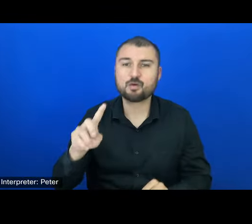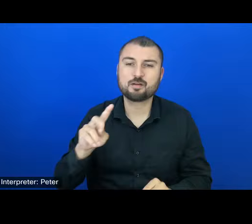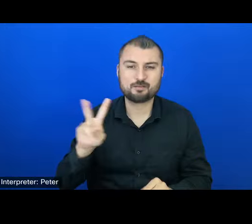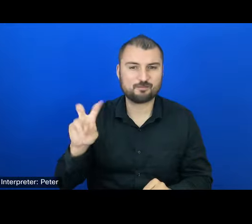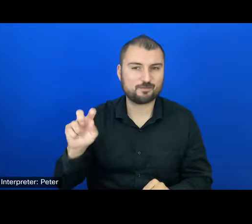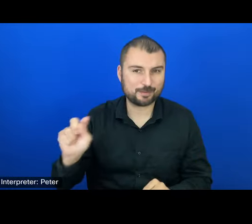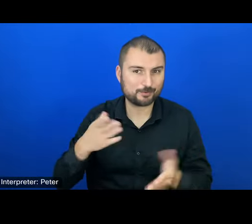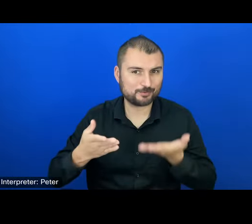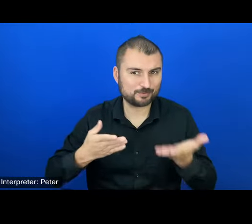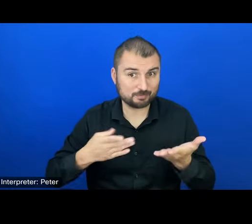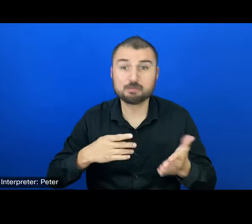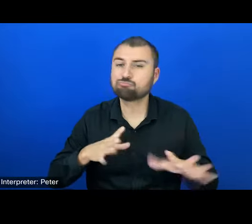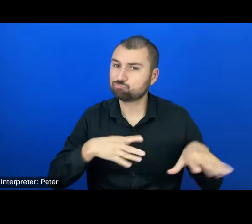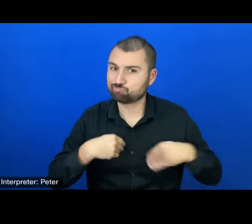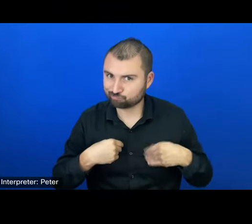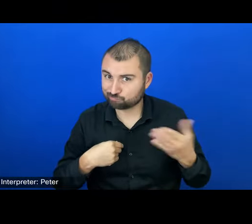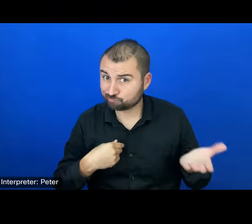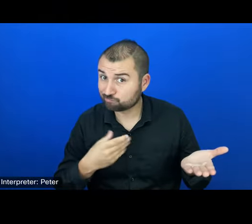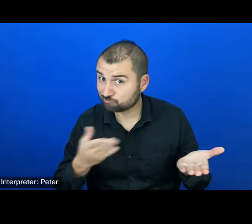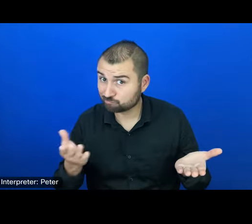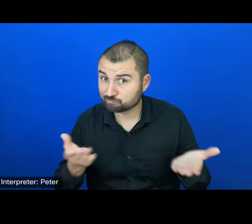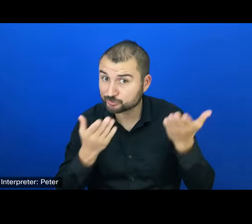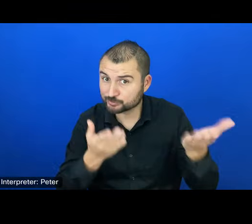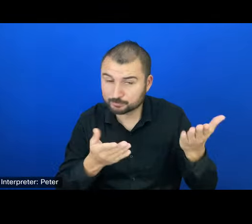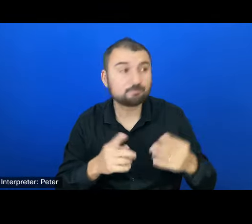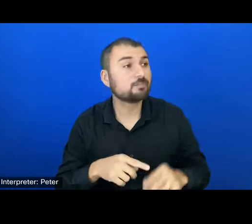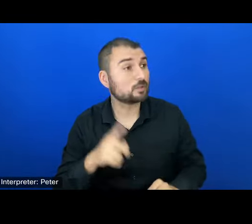Services. You heard the motion. Do I have a second?